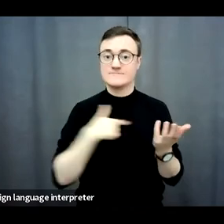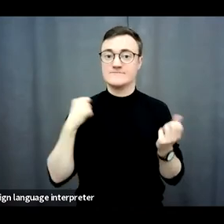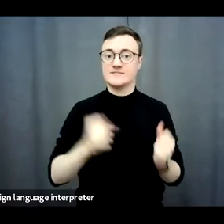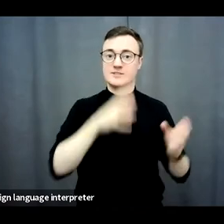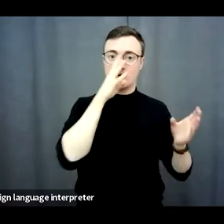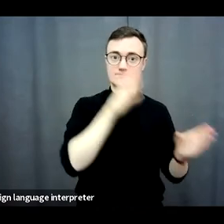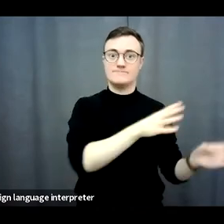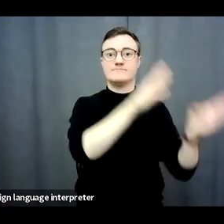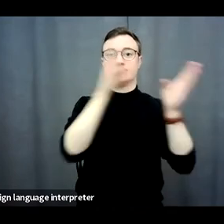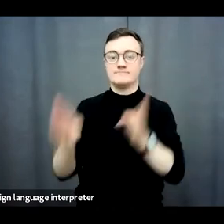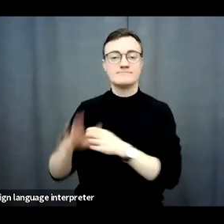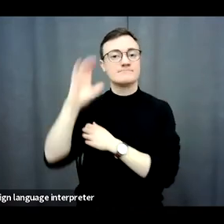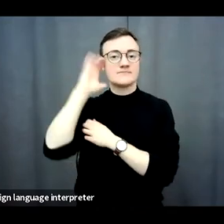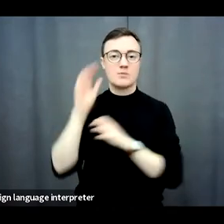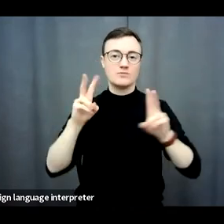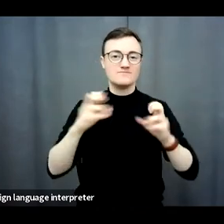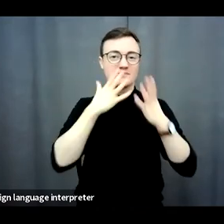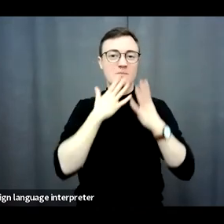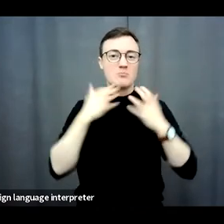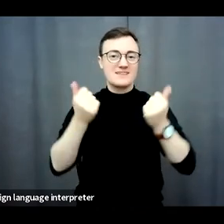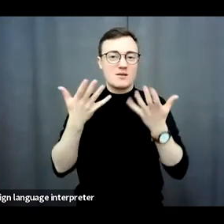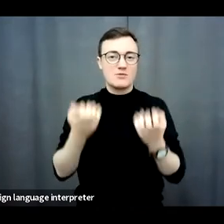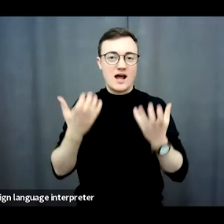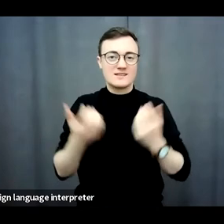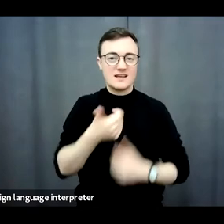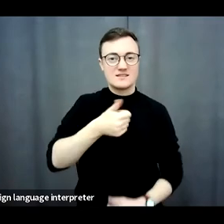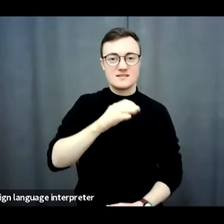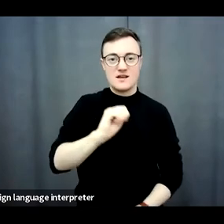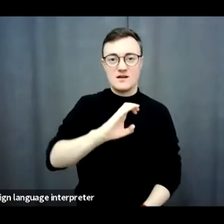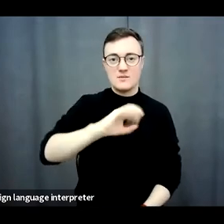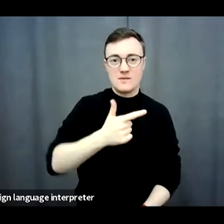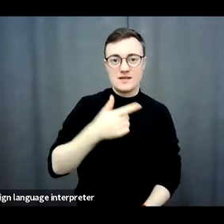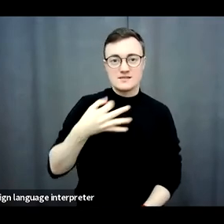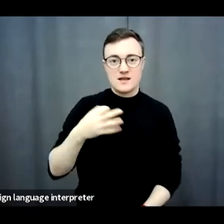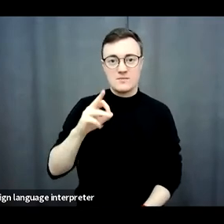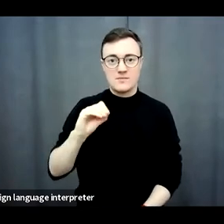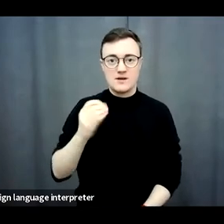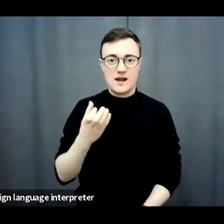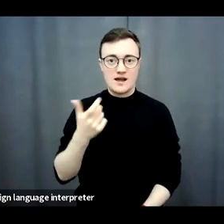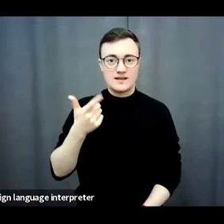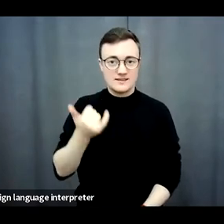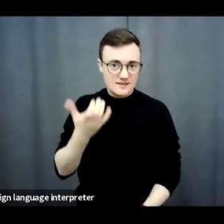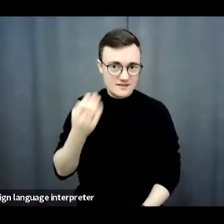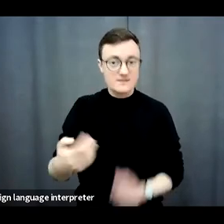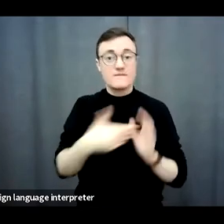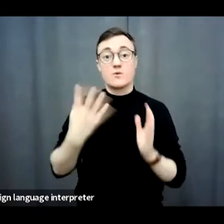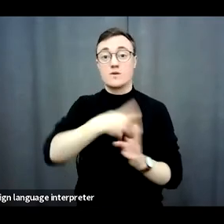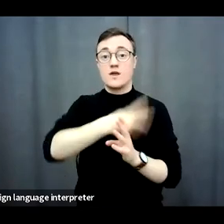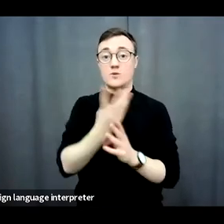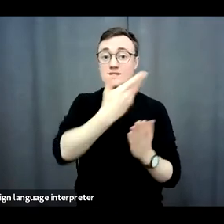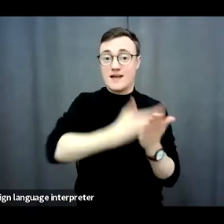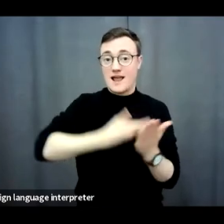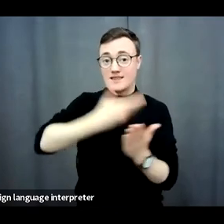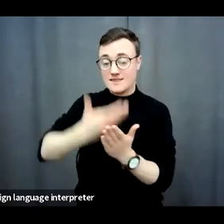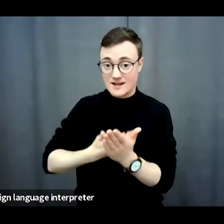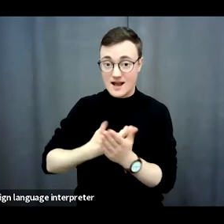some best practices from various colleagues from Nordic countries. And to kick us off, we'll